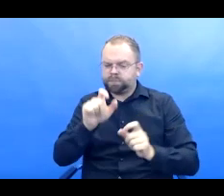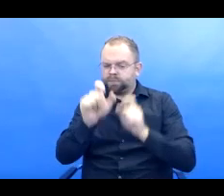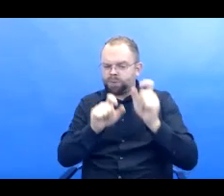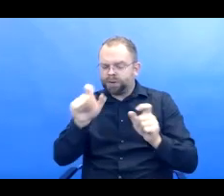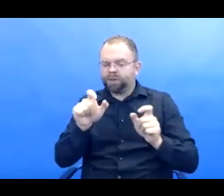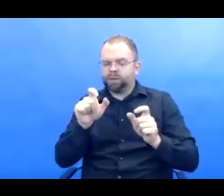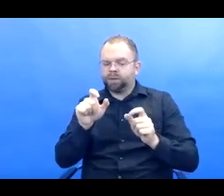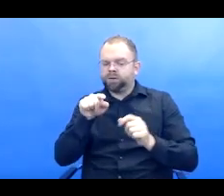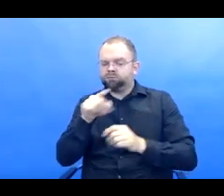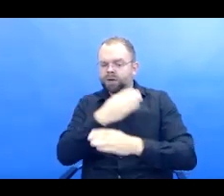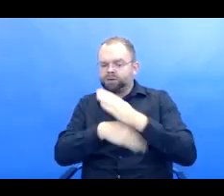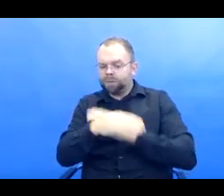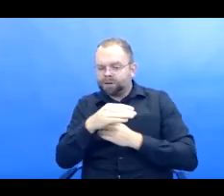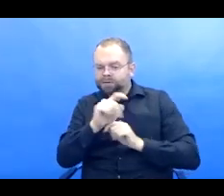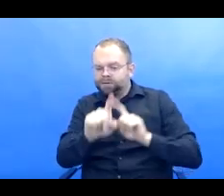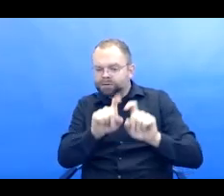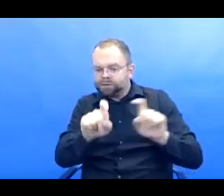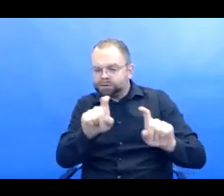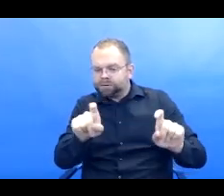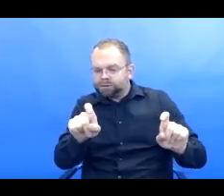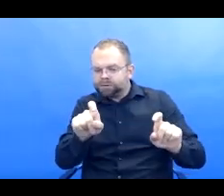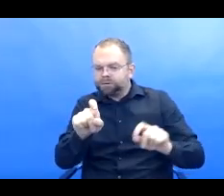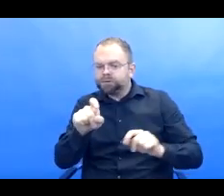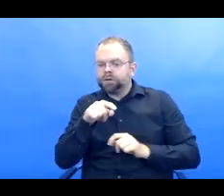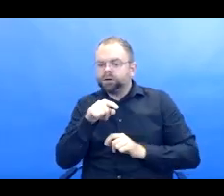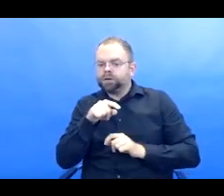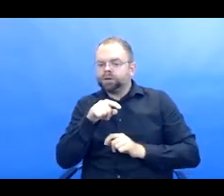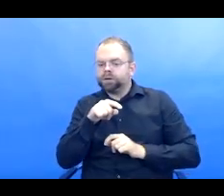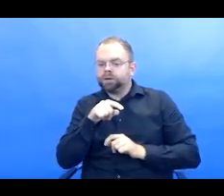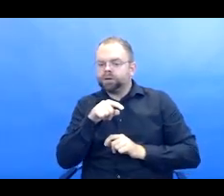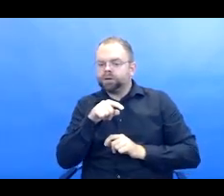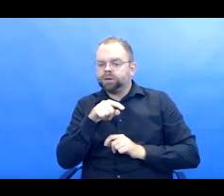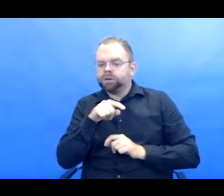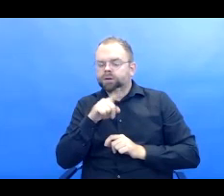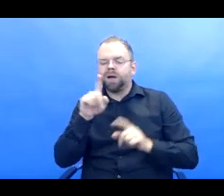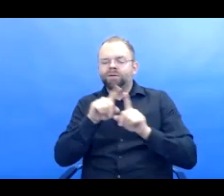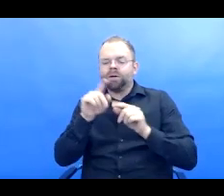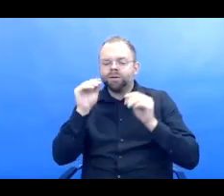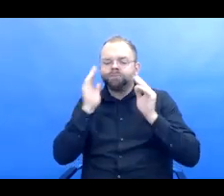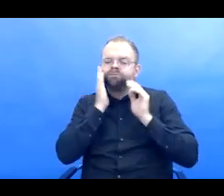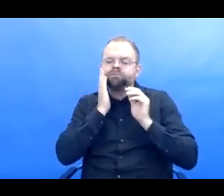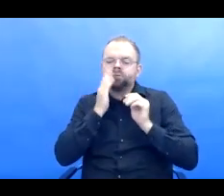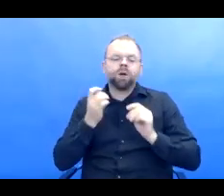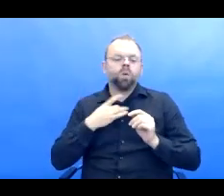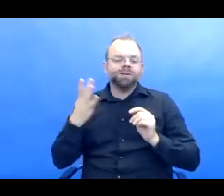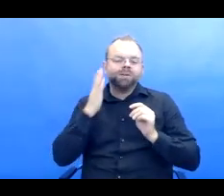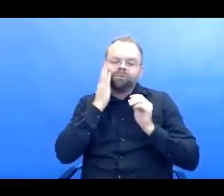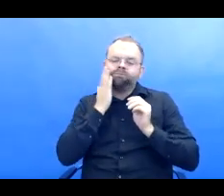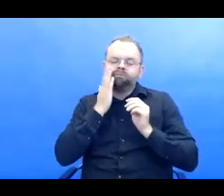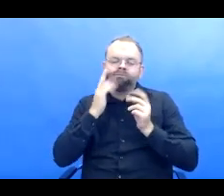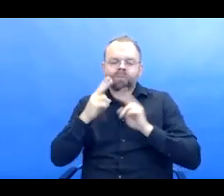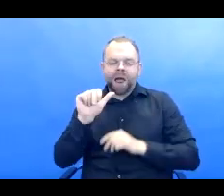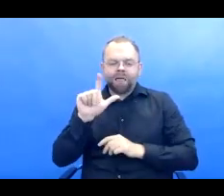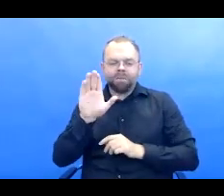go through. And looking at the African context, there's a lot of cultural killings targeting persons with albinism. So